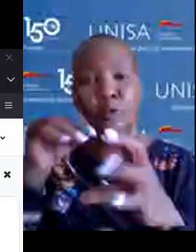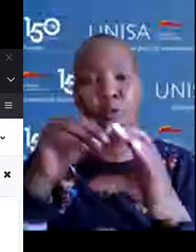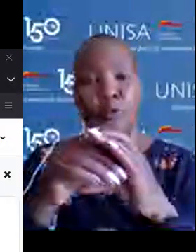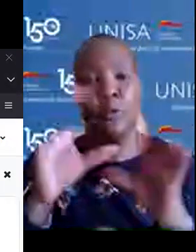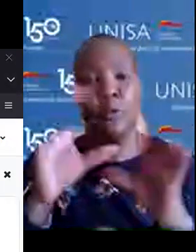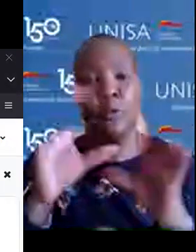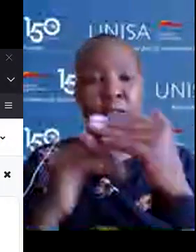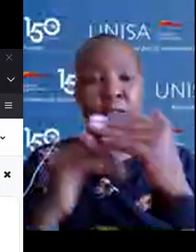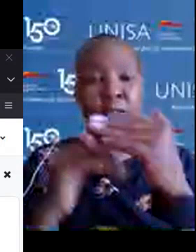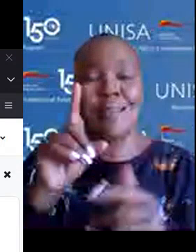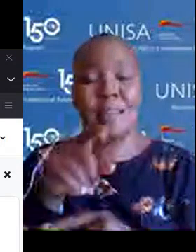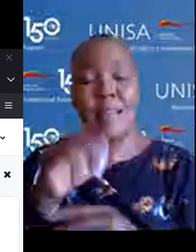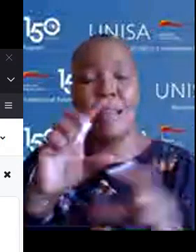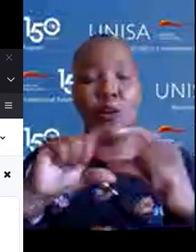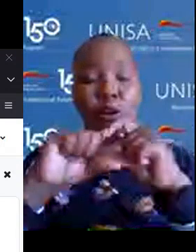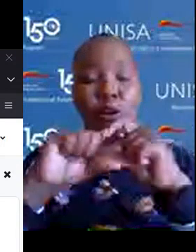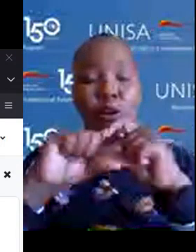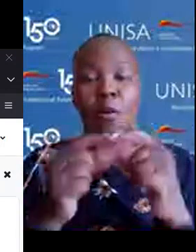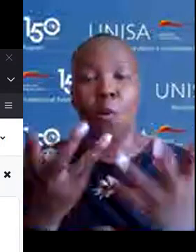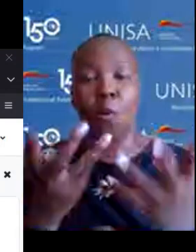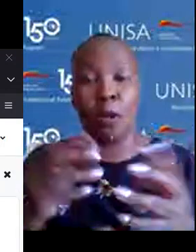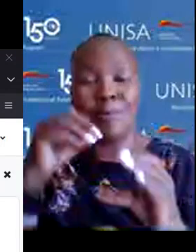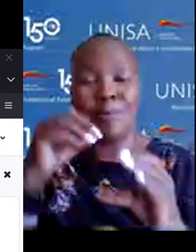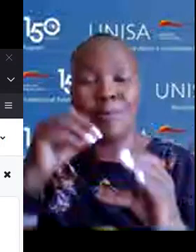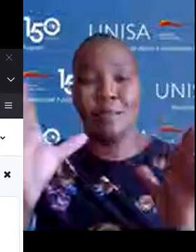You can click on this link that's in the chat as well.